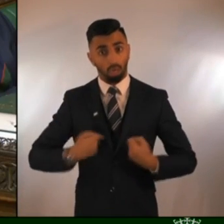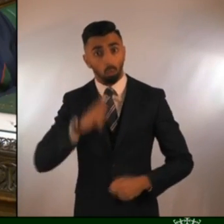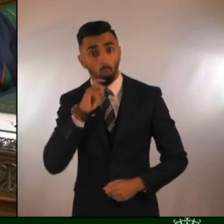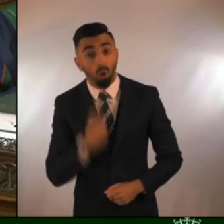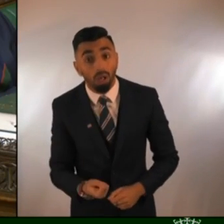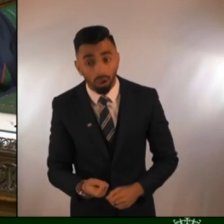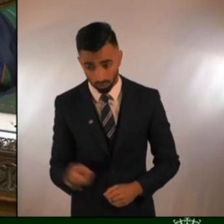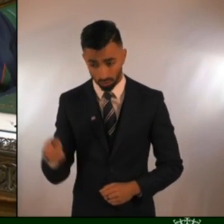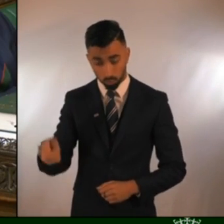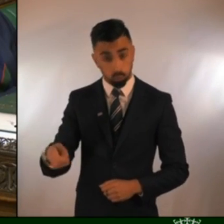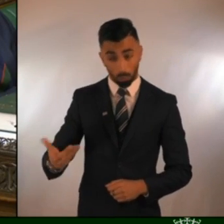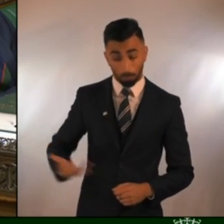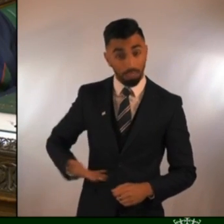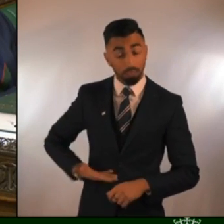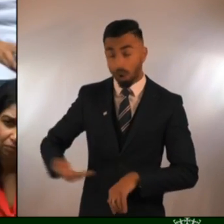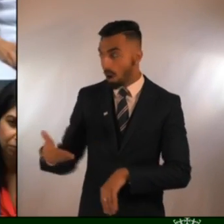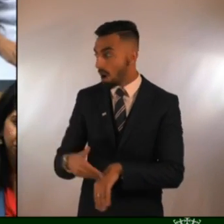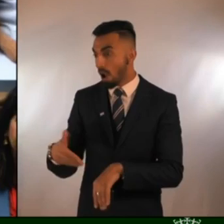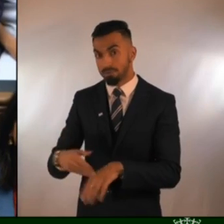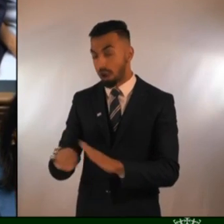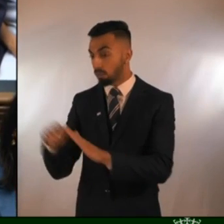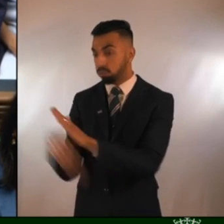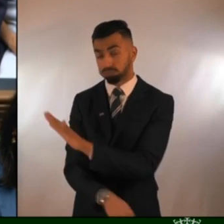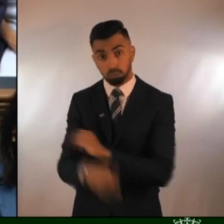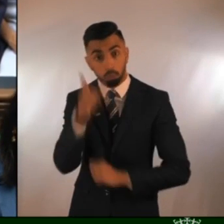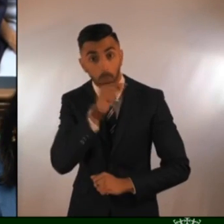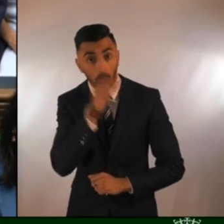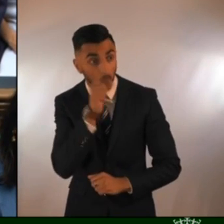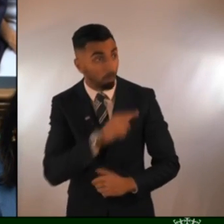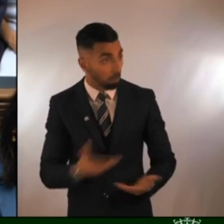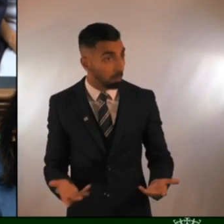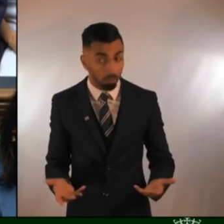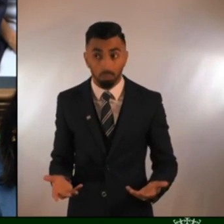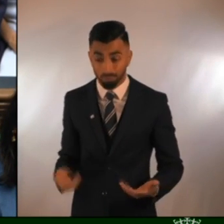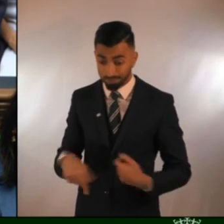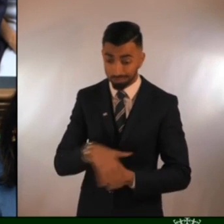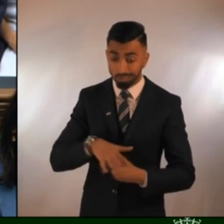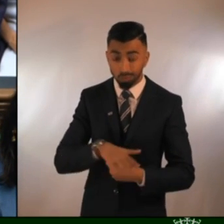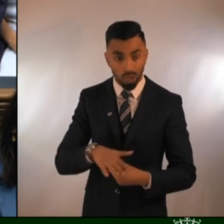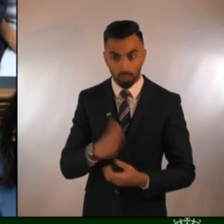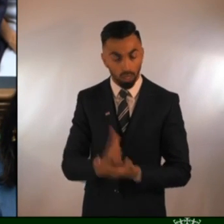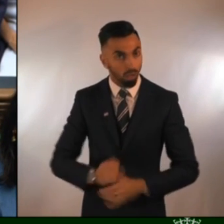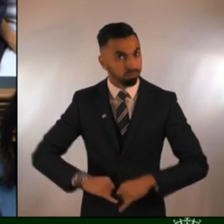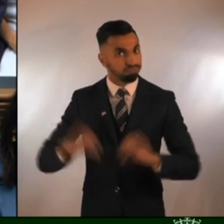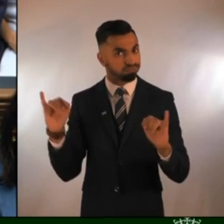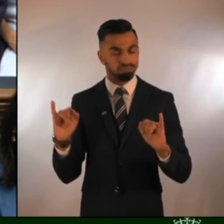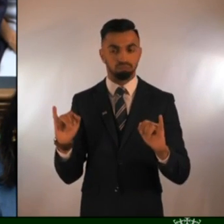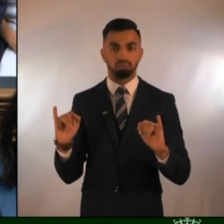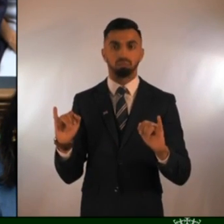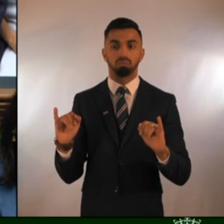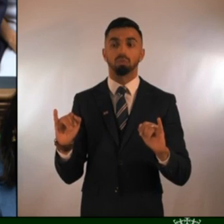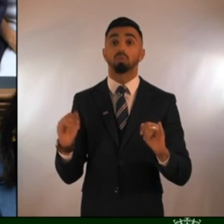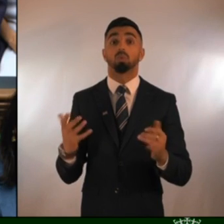hard. So, in recognition of these exceptional circumstances, today I am taking a significant